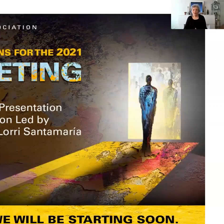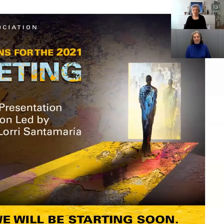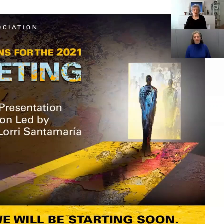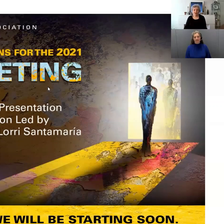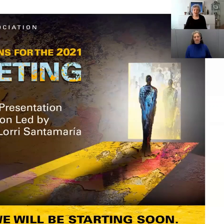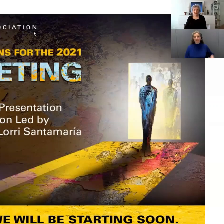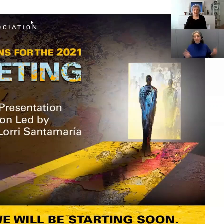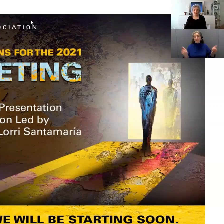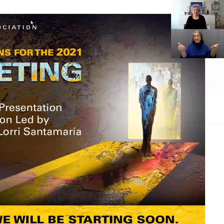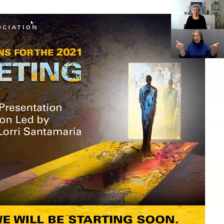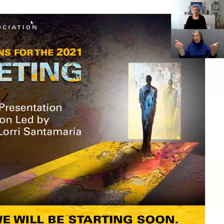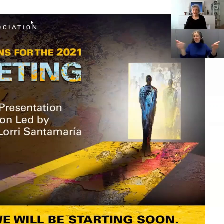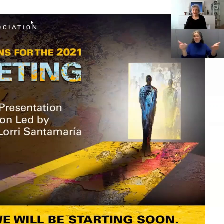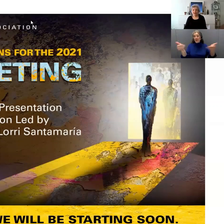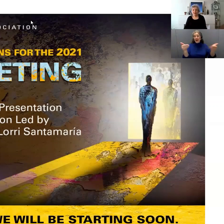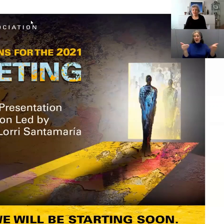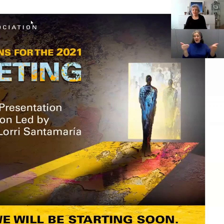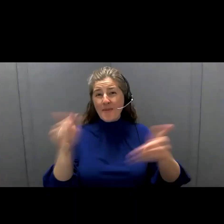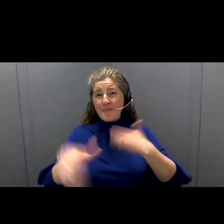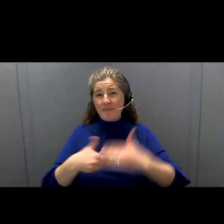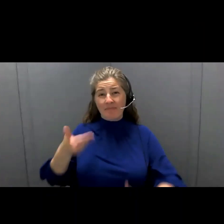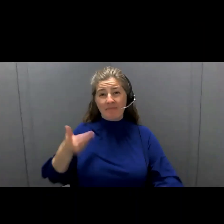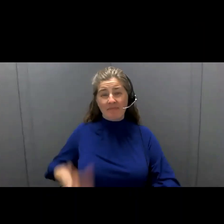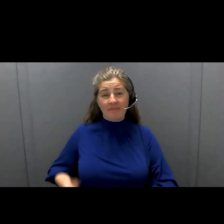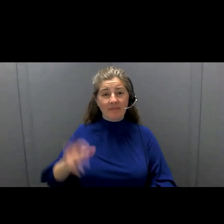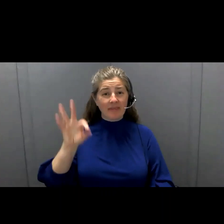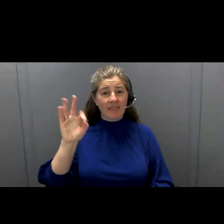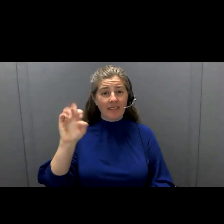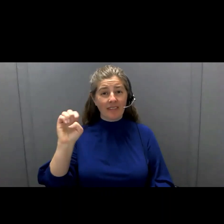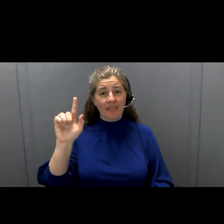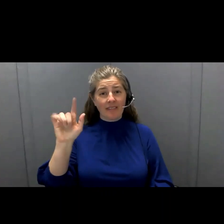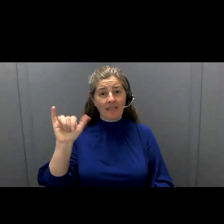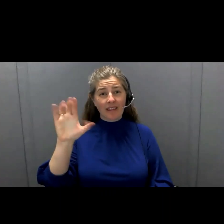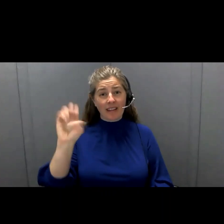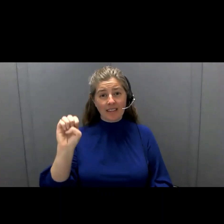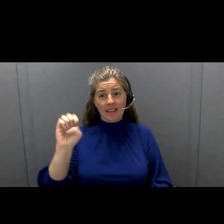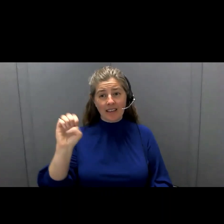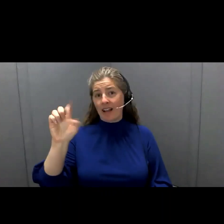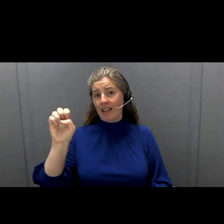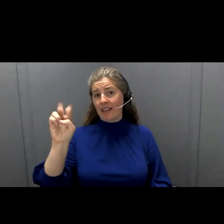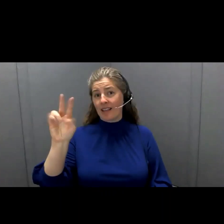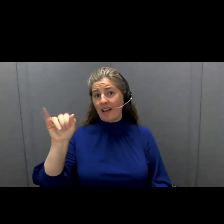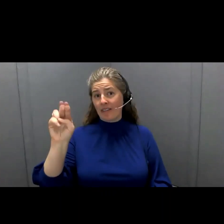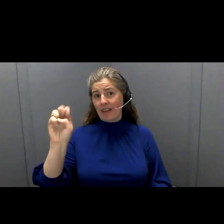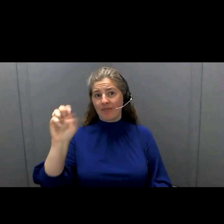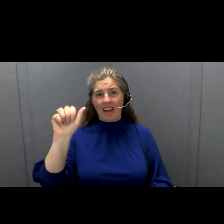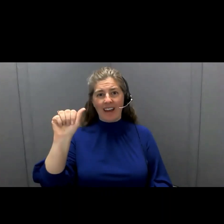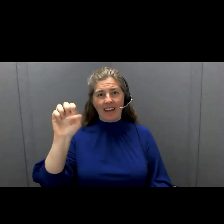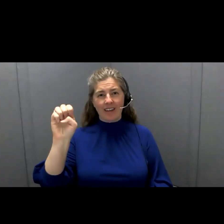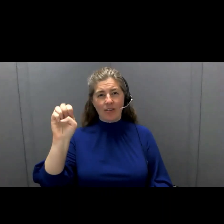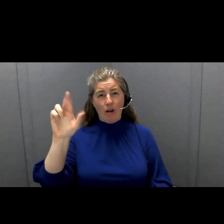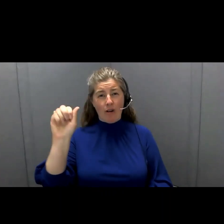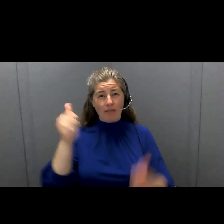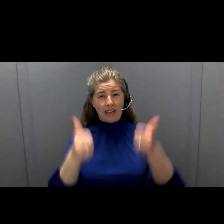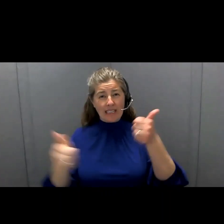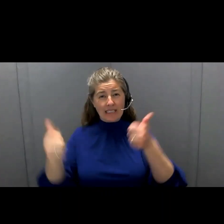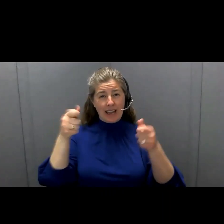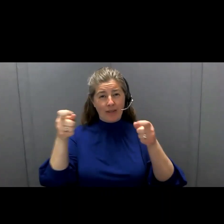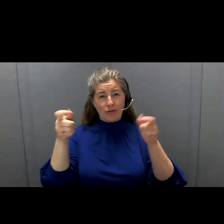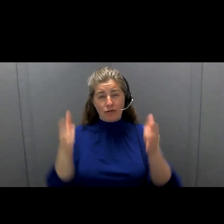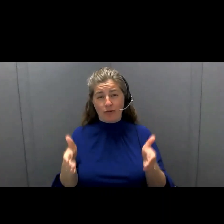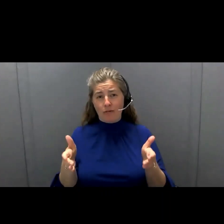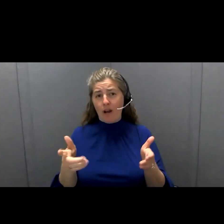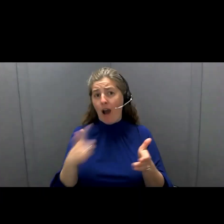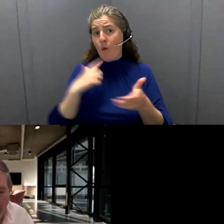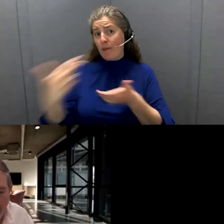Welcome, everyone. I am Felice Levine, ARA Executive Director, and I am joined, or will